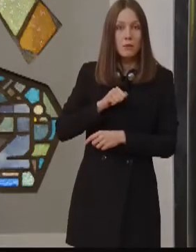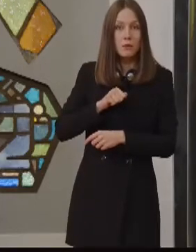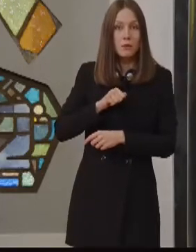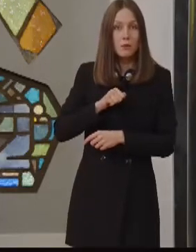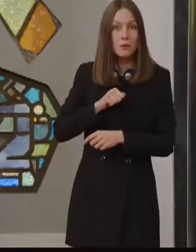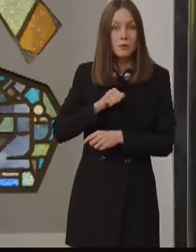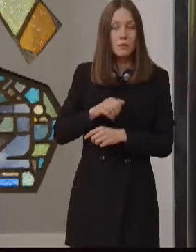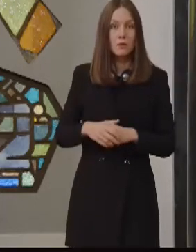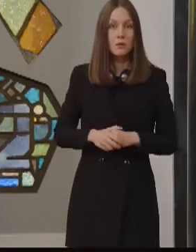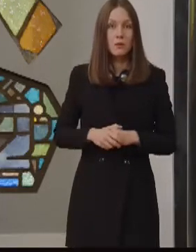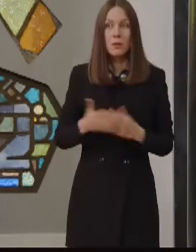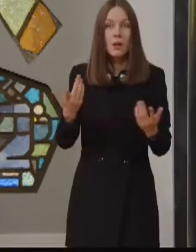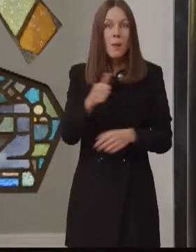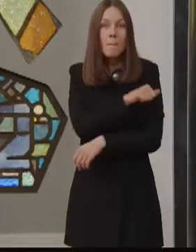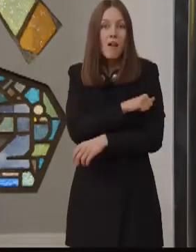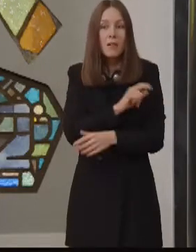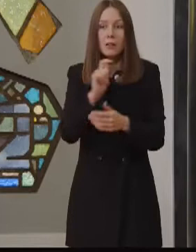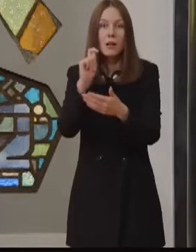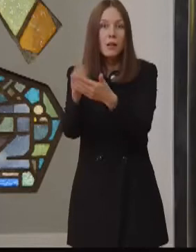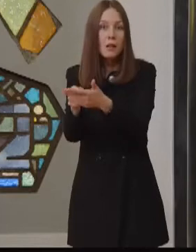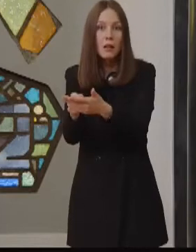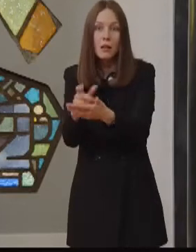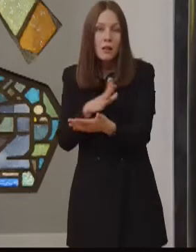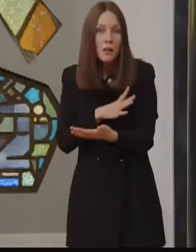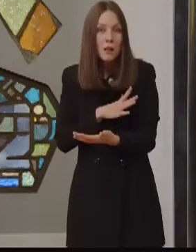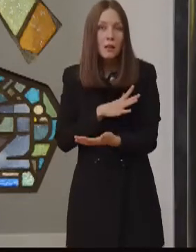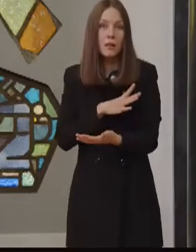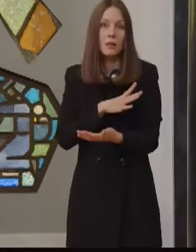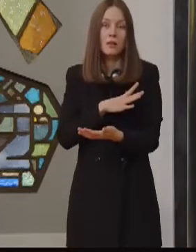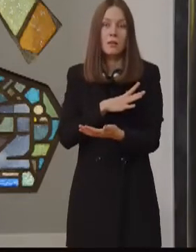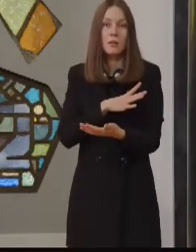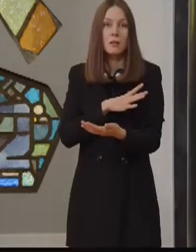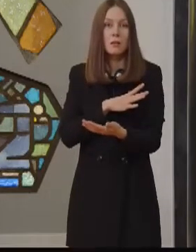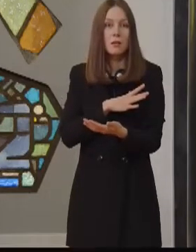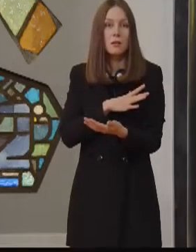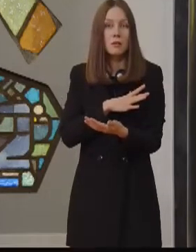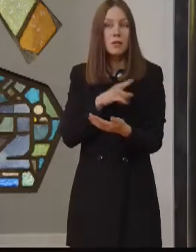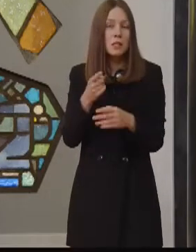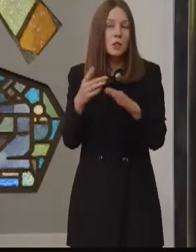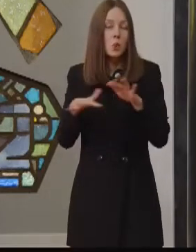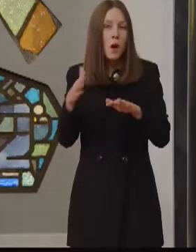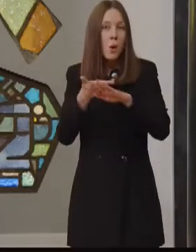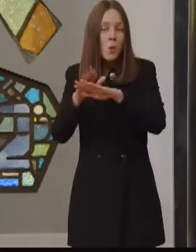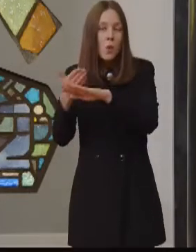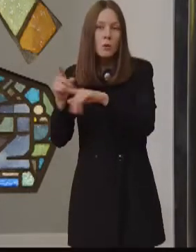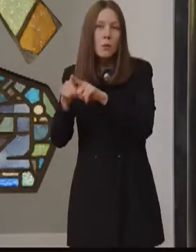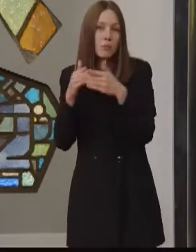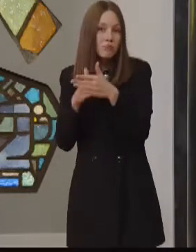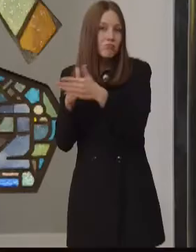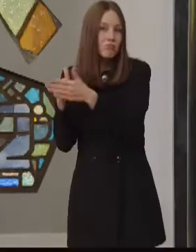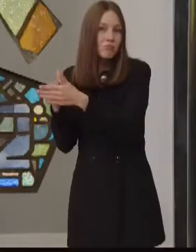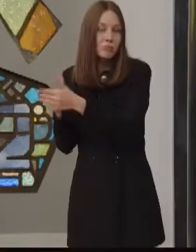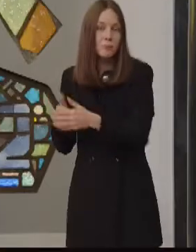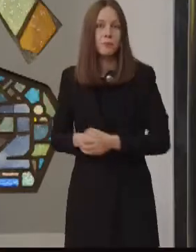couples do not have the right to give their surname to the child. They are not allowed. One